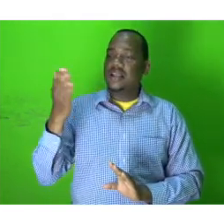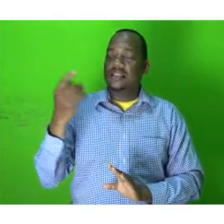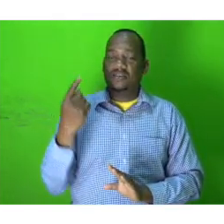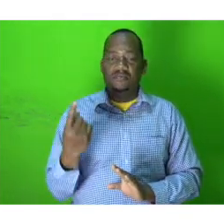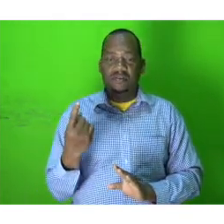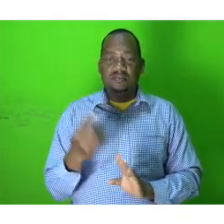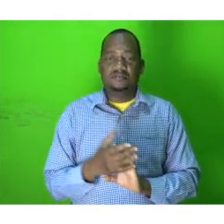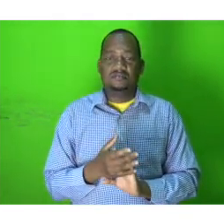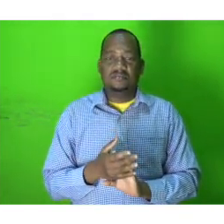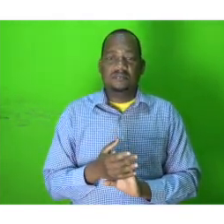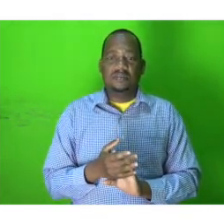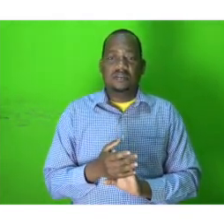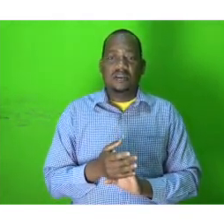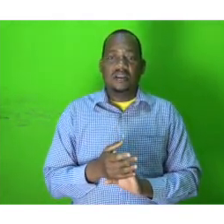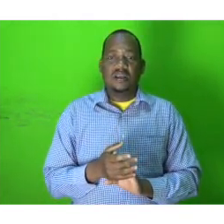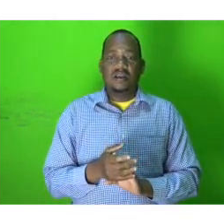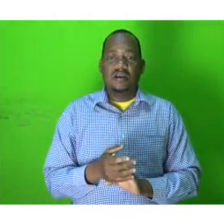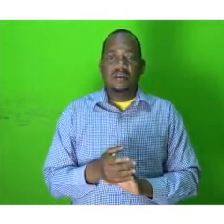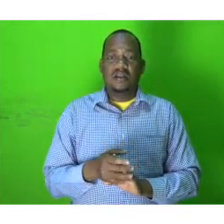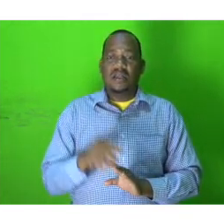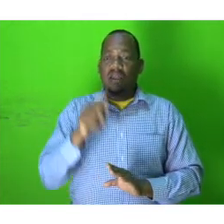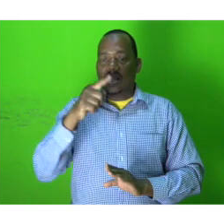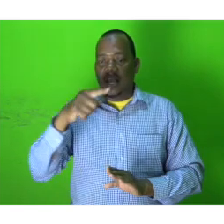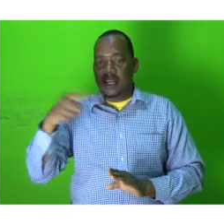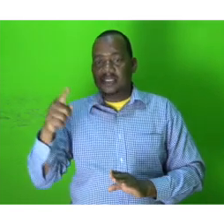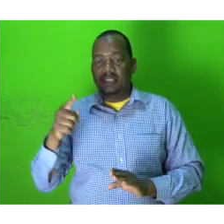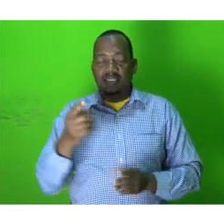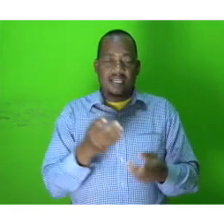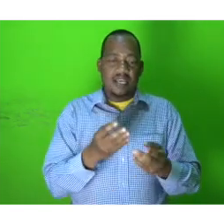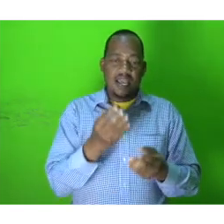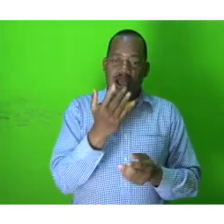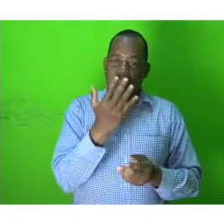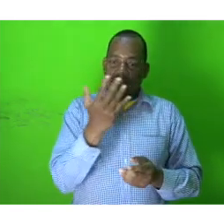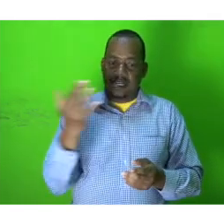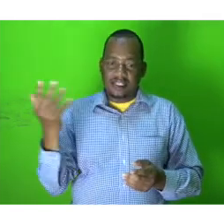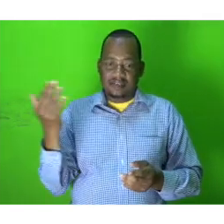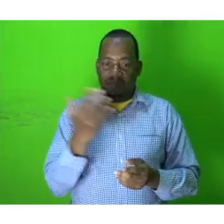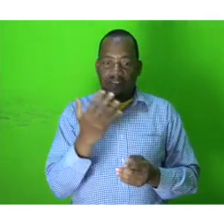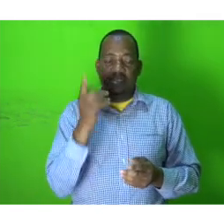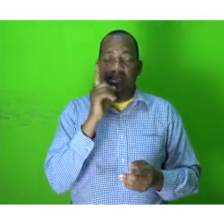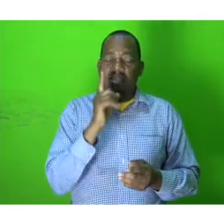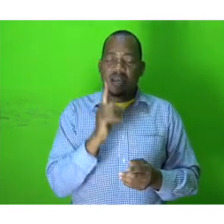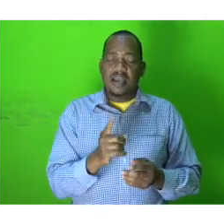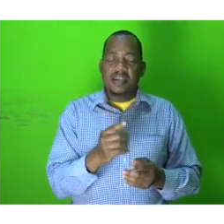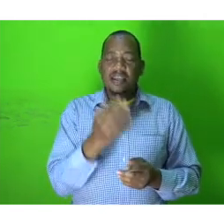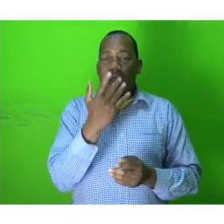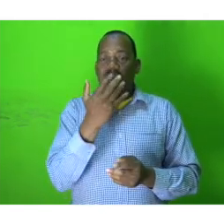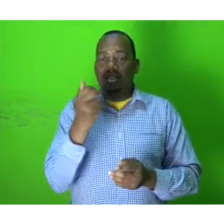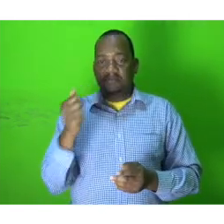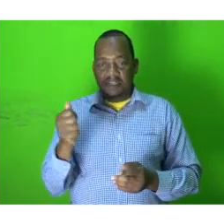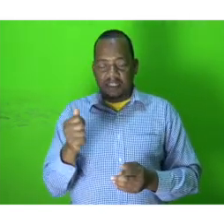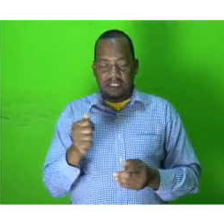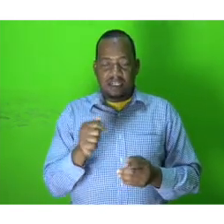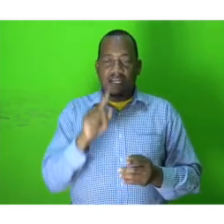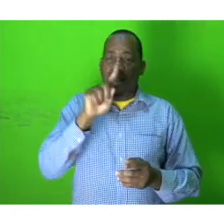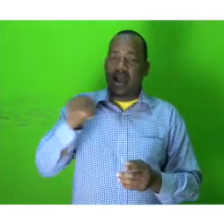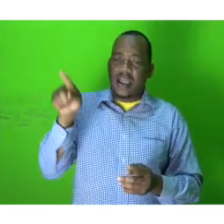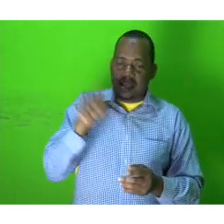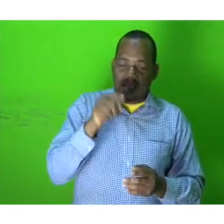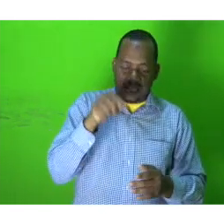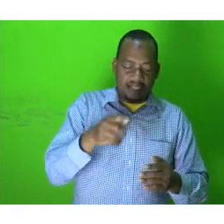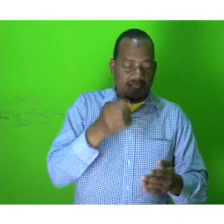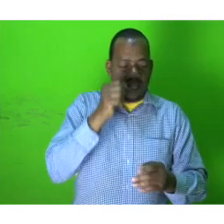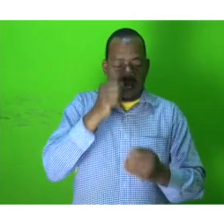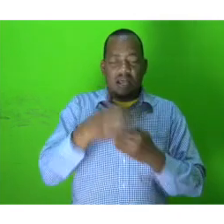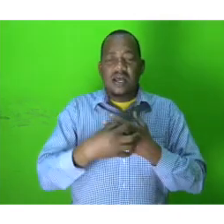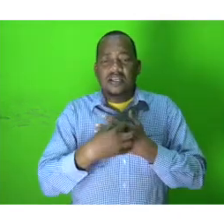Another one, correct the arithmetic error. If there is any arithmetic error in